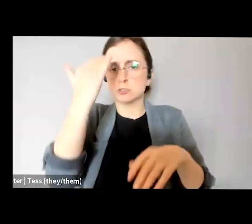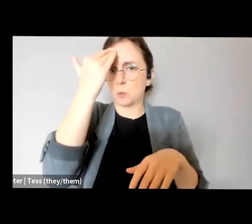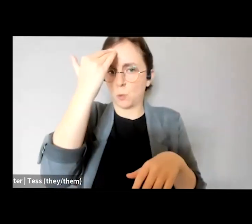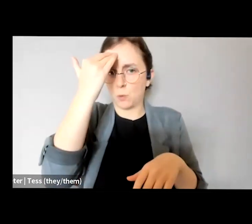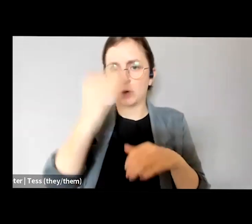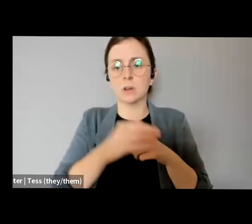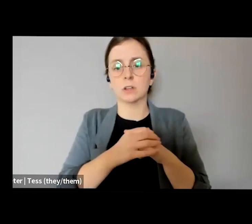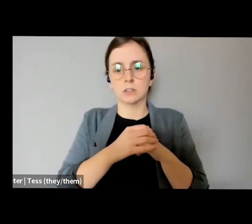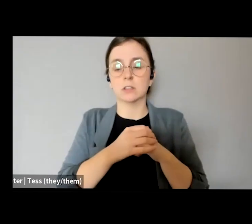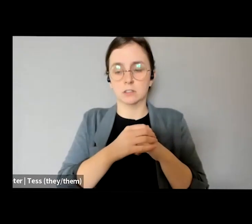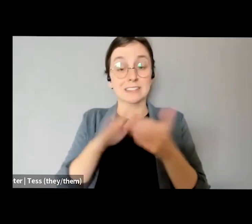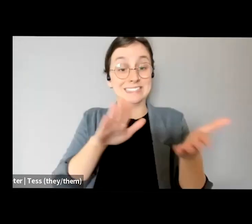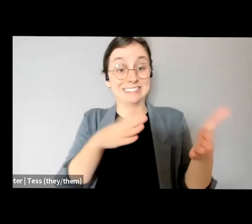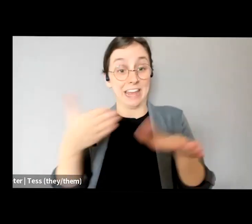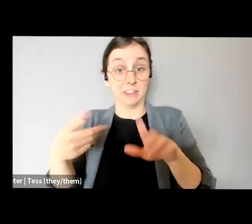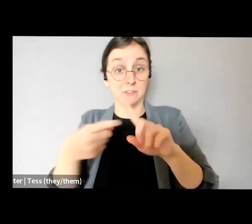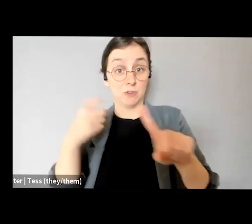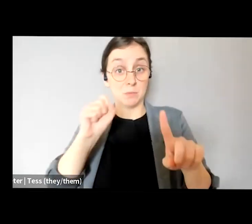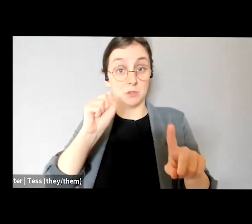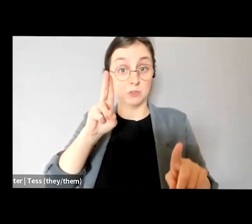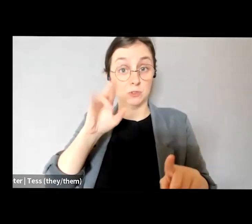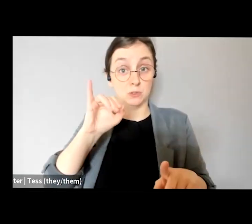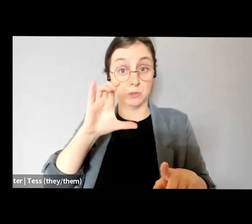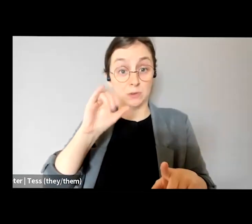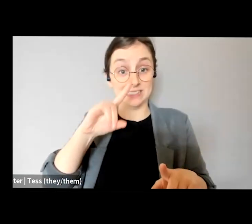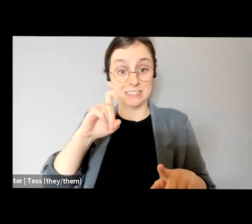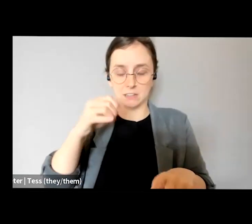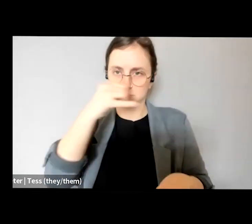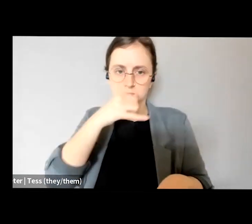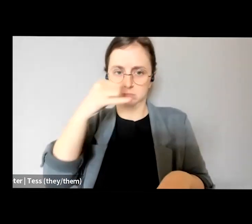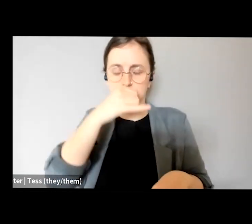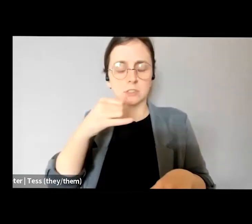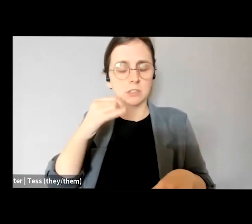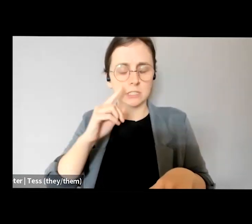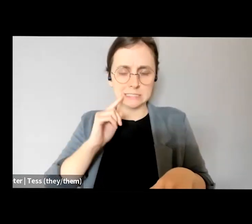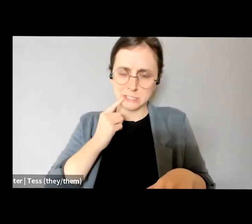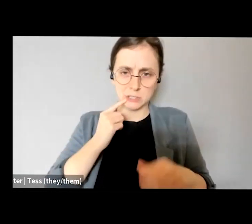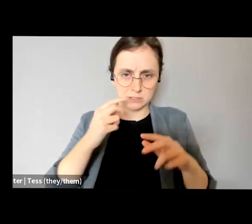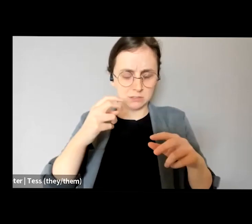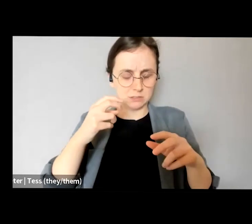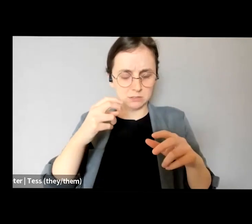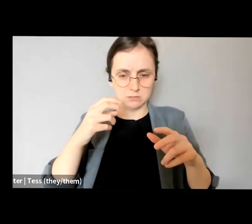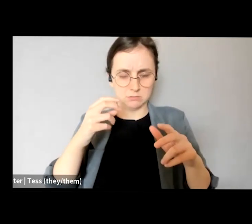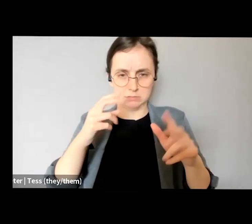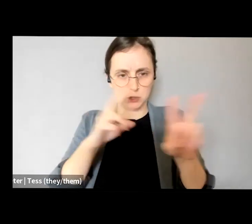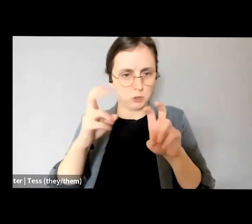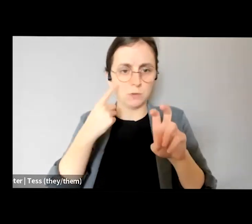death from suicide has been a major issue for our youth, and particularly our